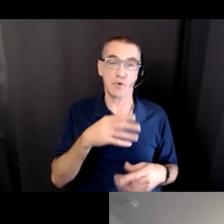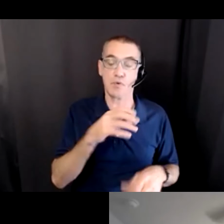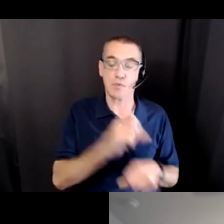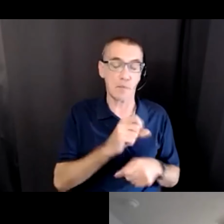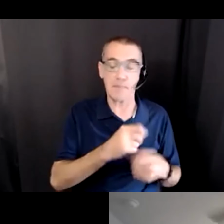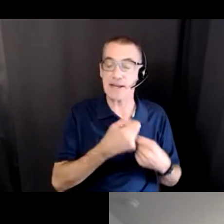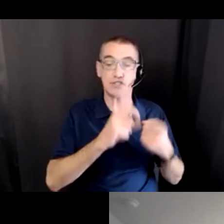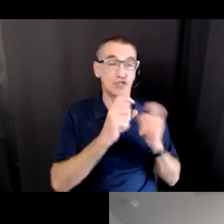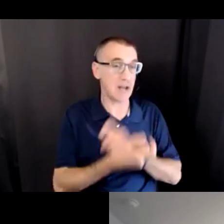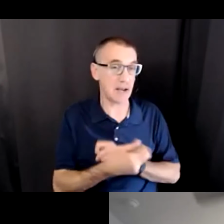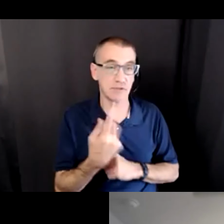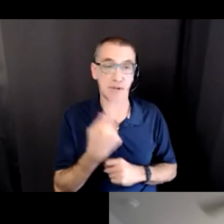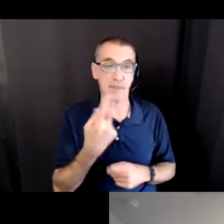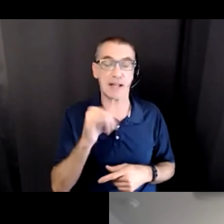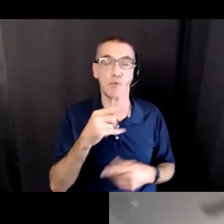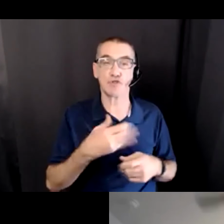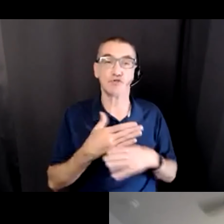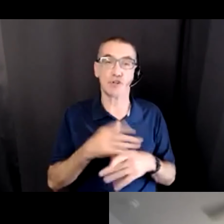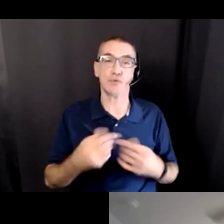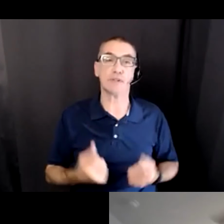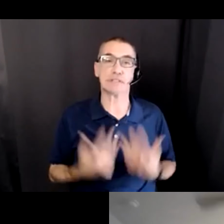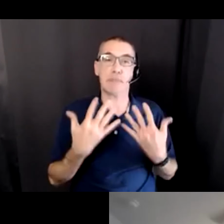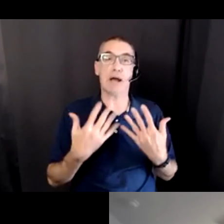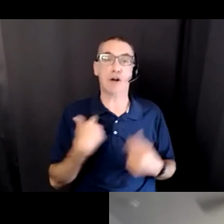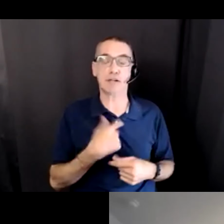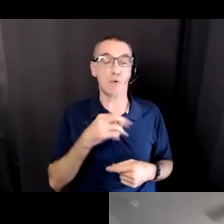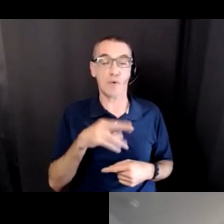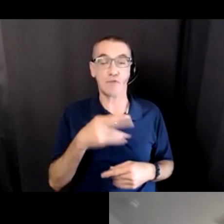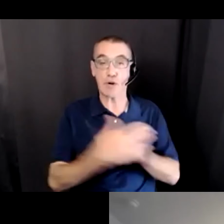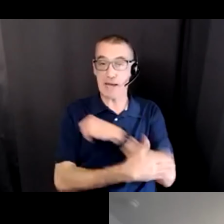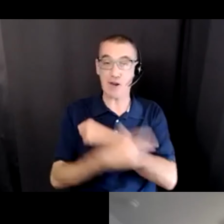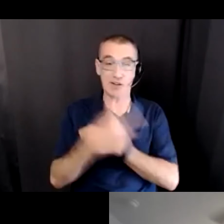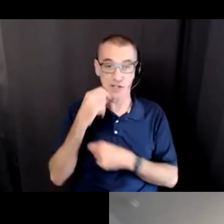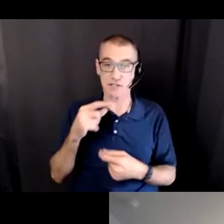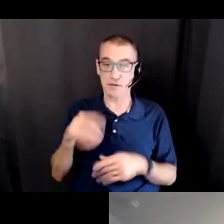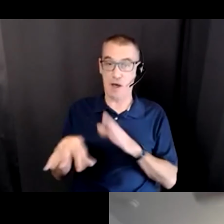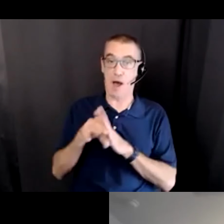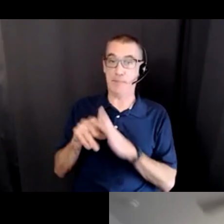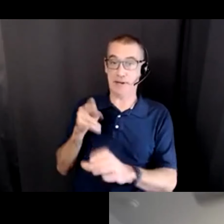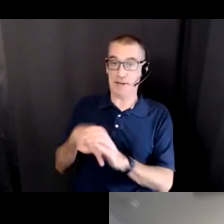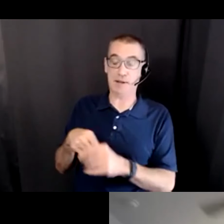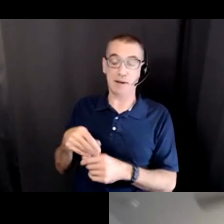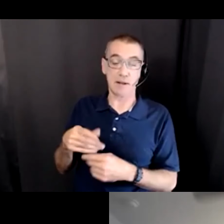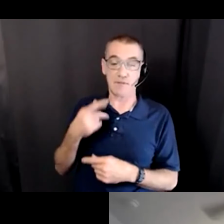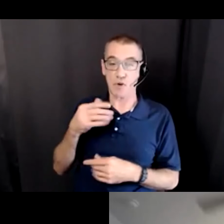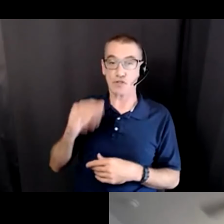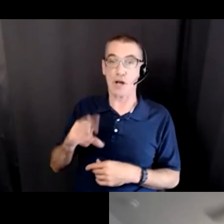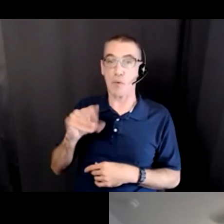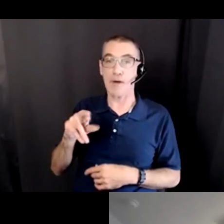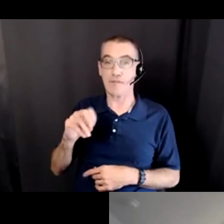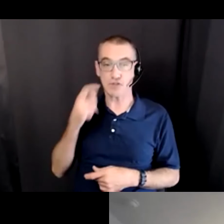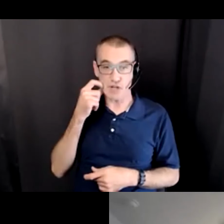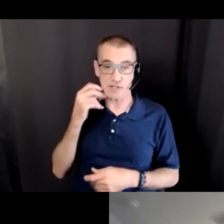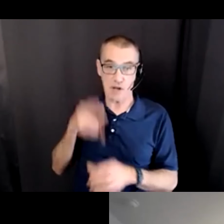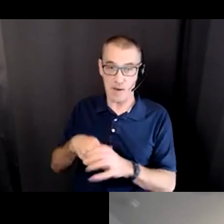something like that you want to share to inspire us. Or if your county just opted in, if you know if child welfare just opted in